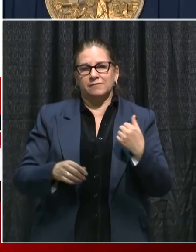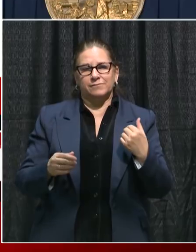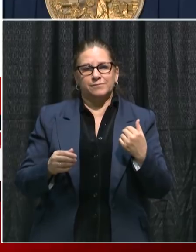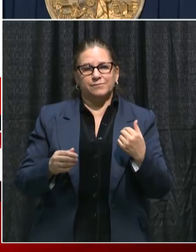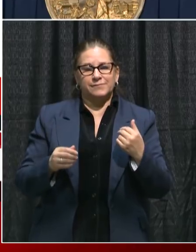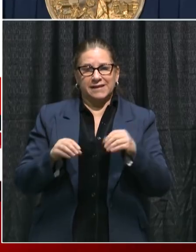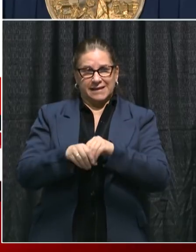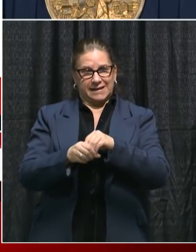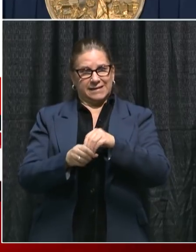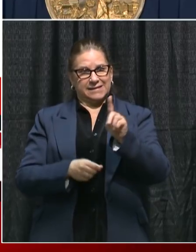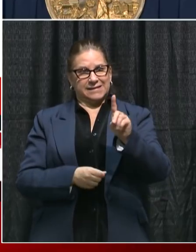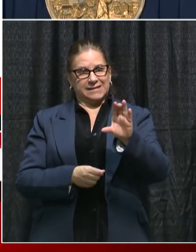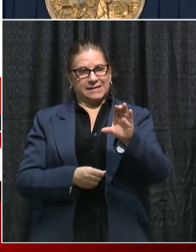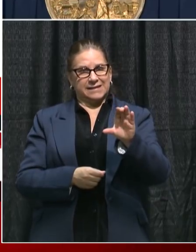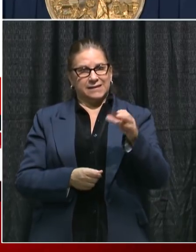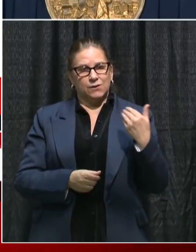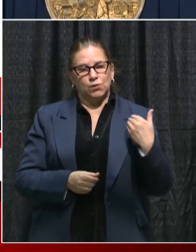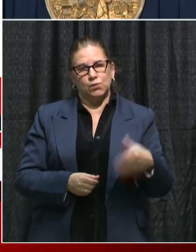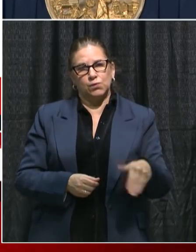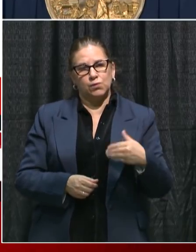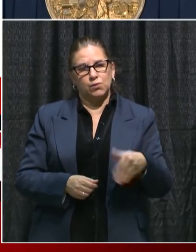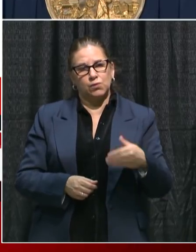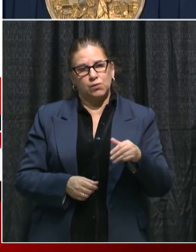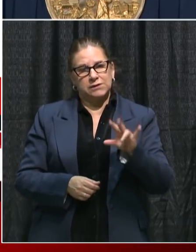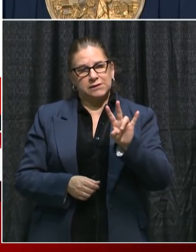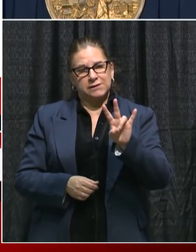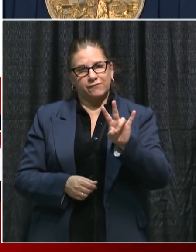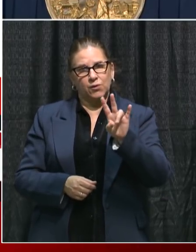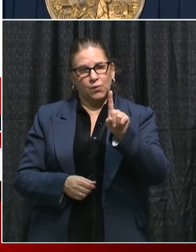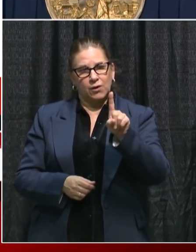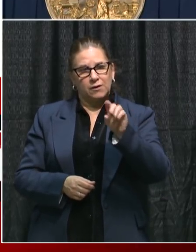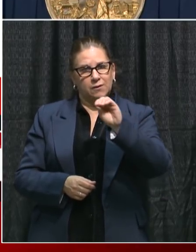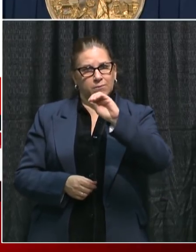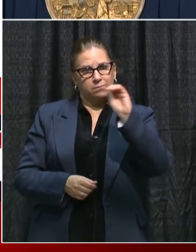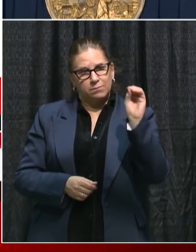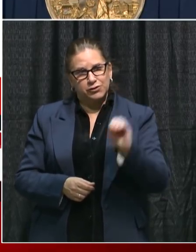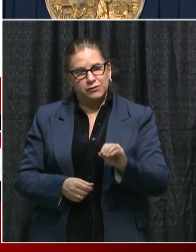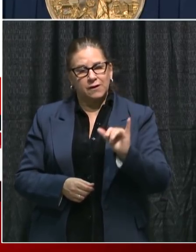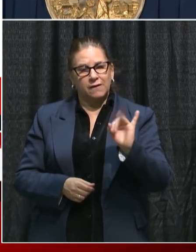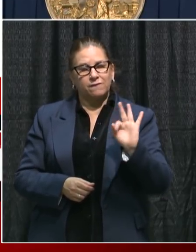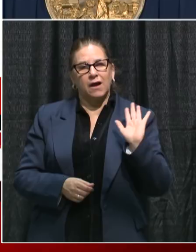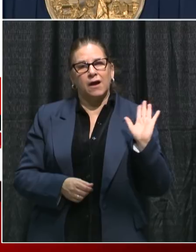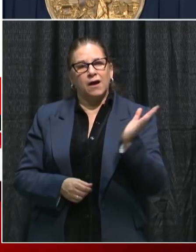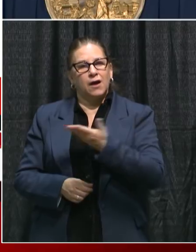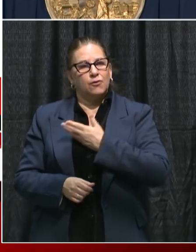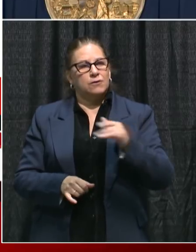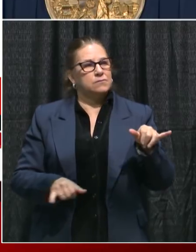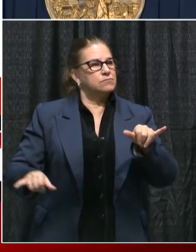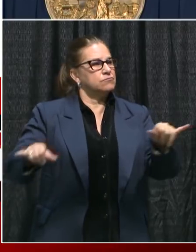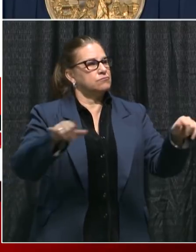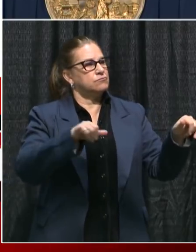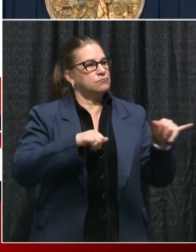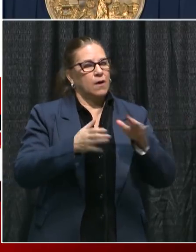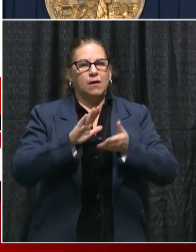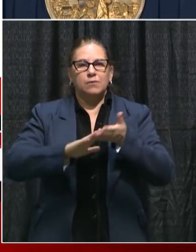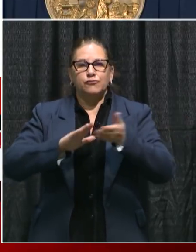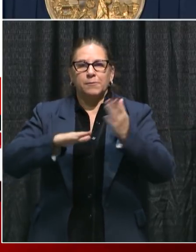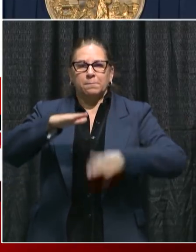71% of the district's standard operating capacity at our acute care